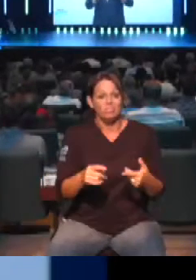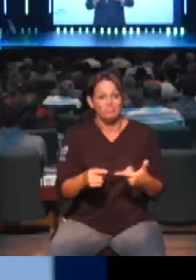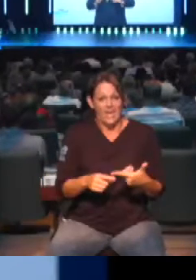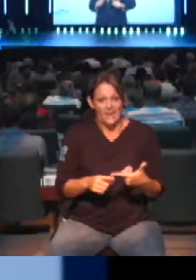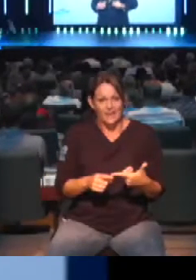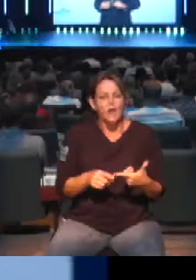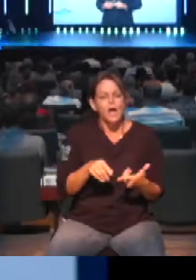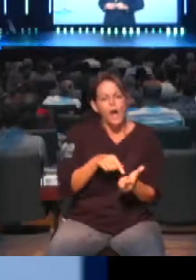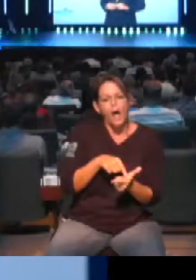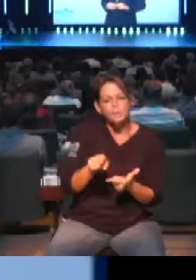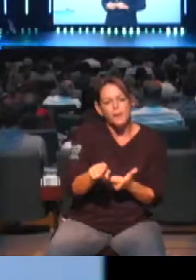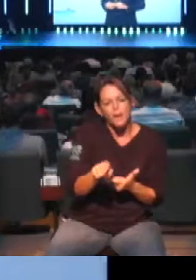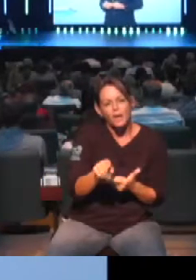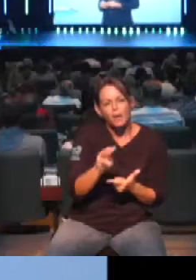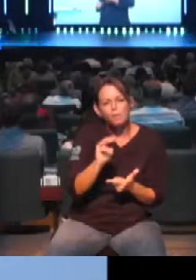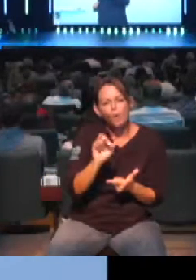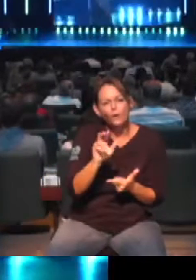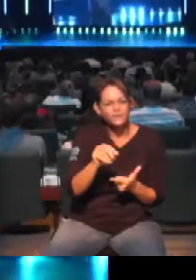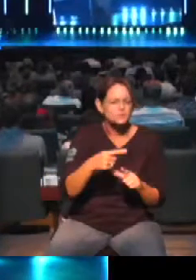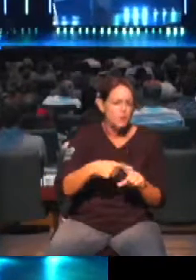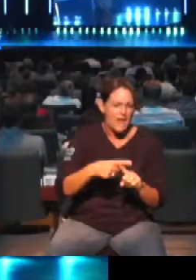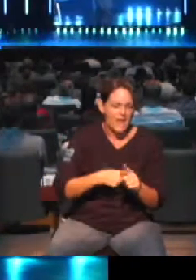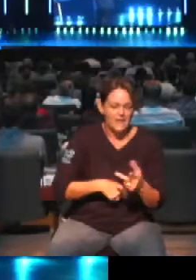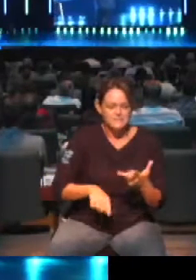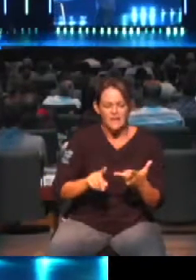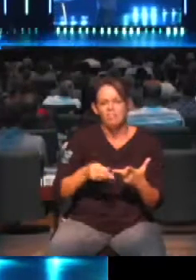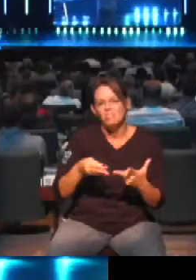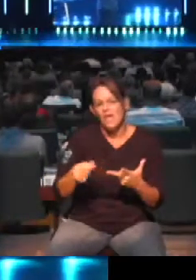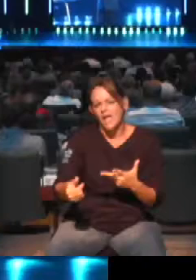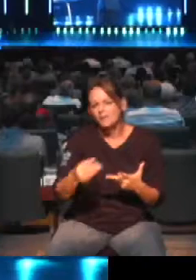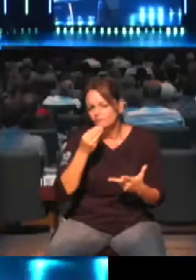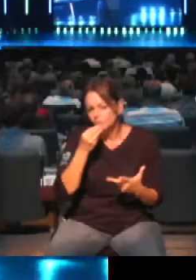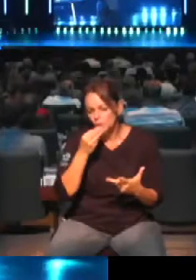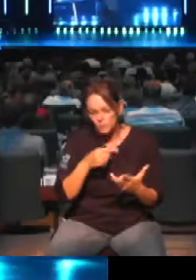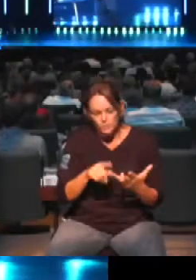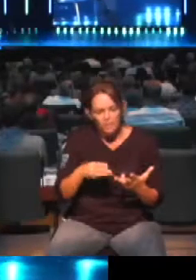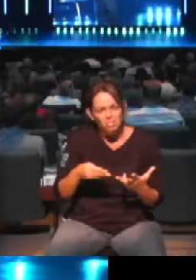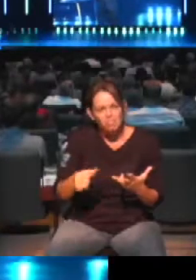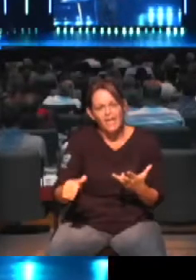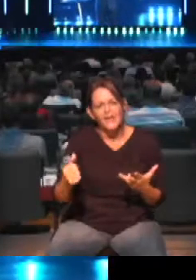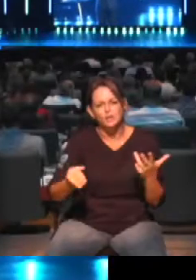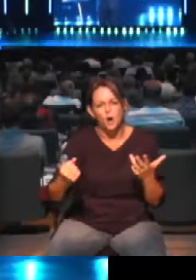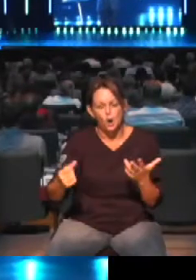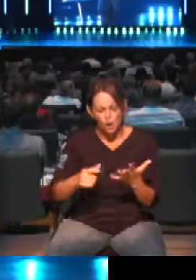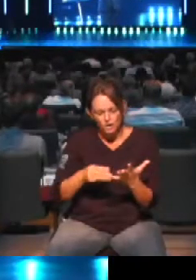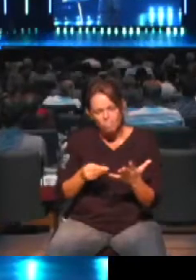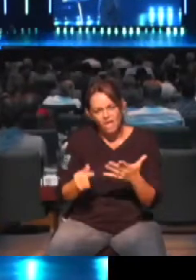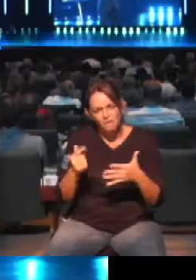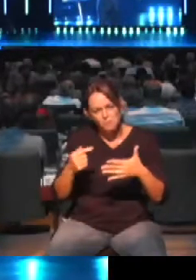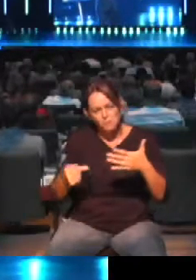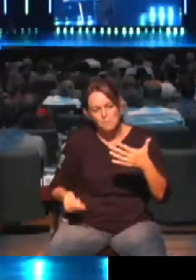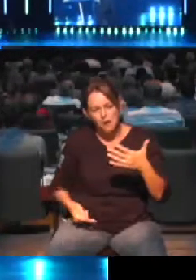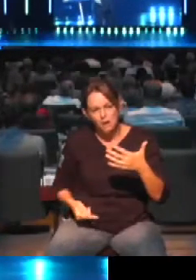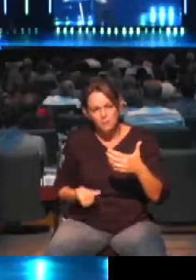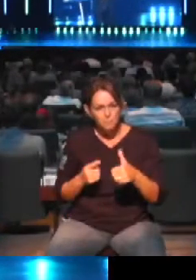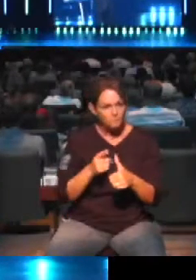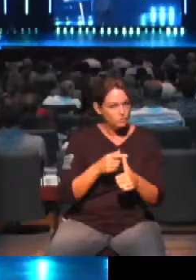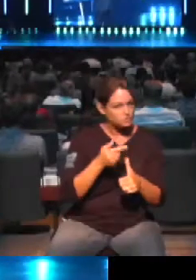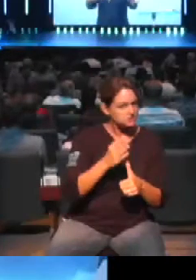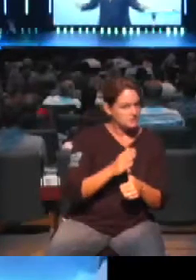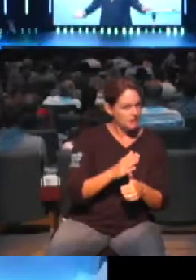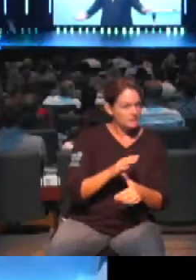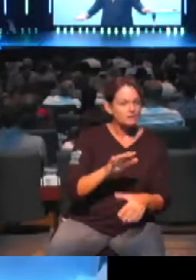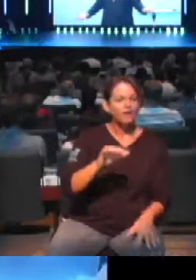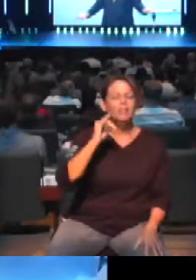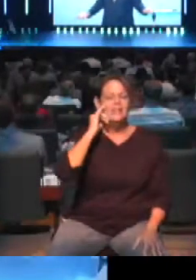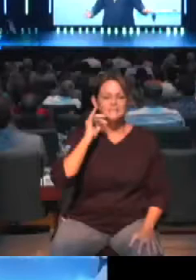day I receive it is when I do it. Now let's just say that I forget. Let's say, and we all make mistakes. Let's say I